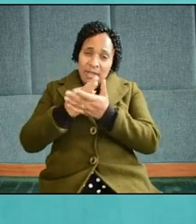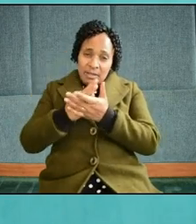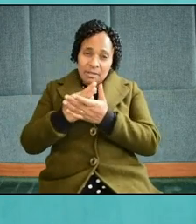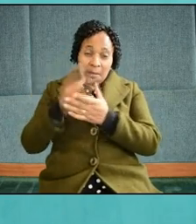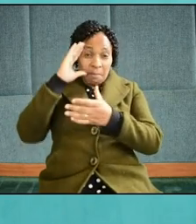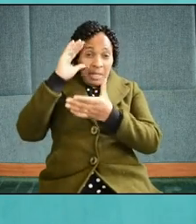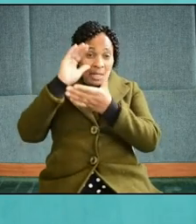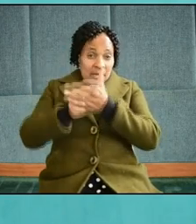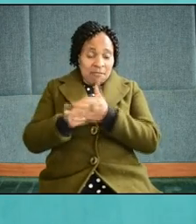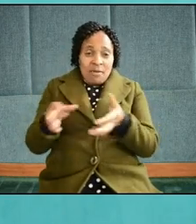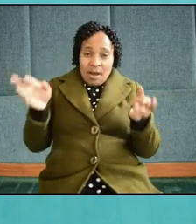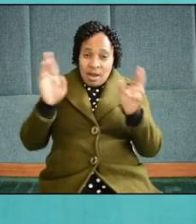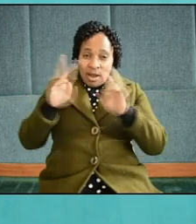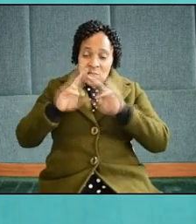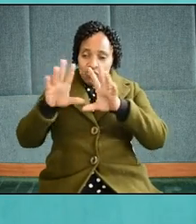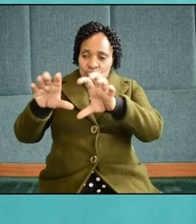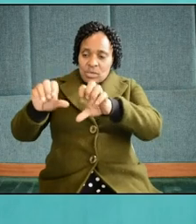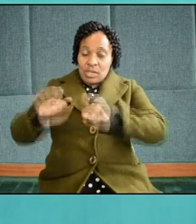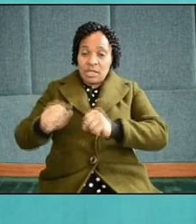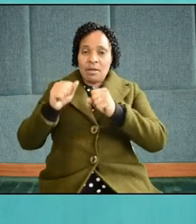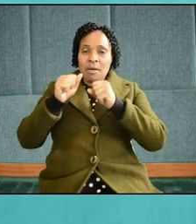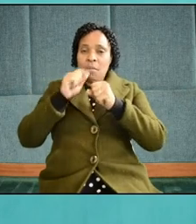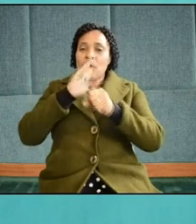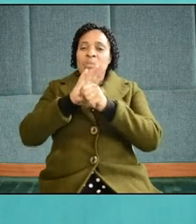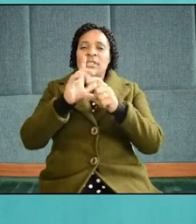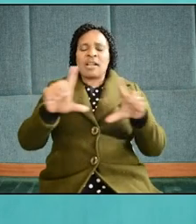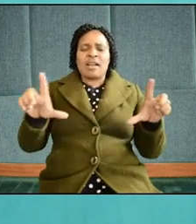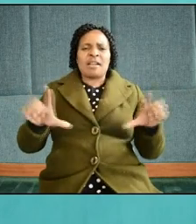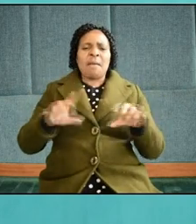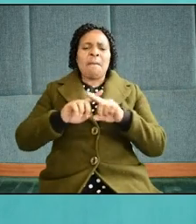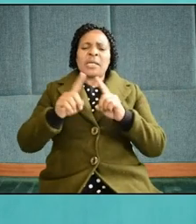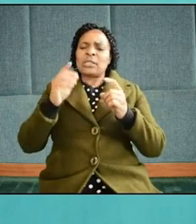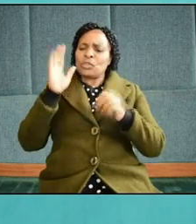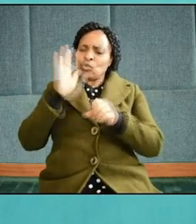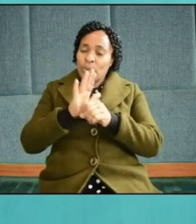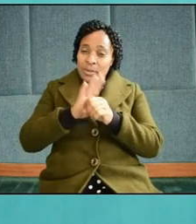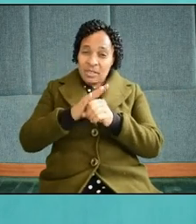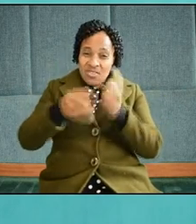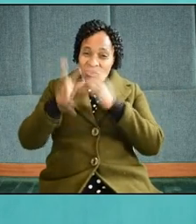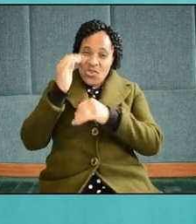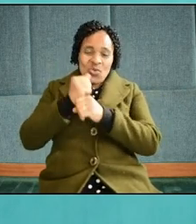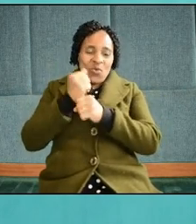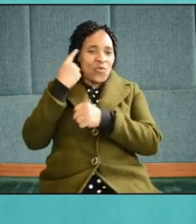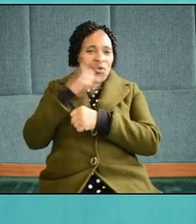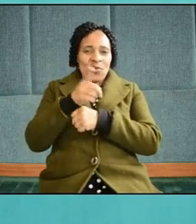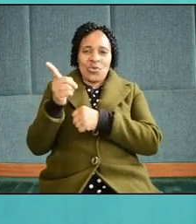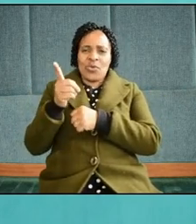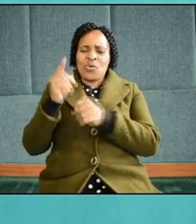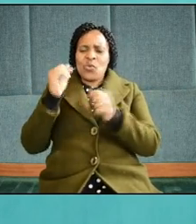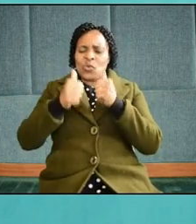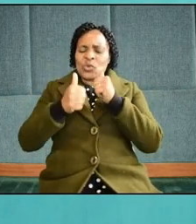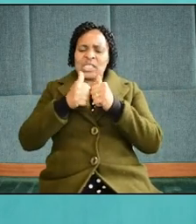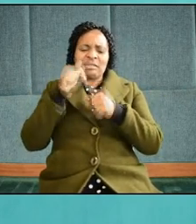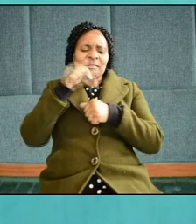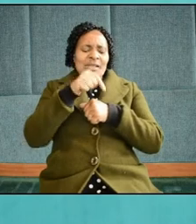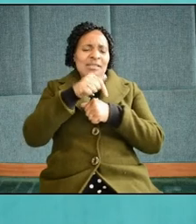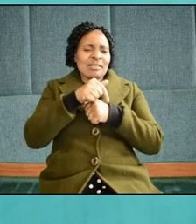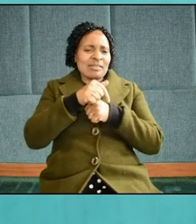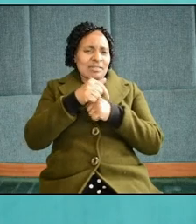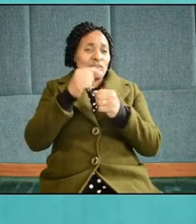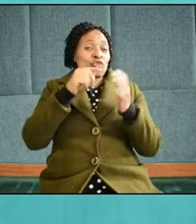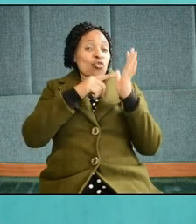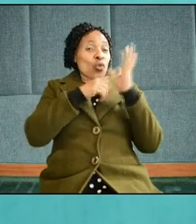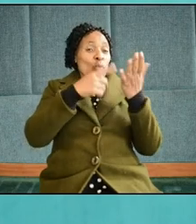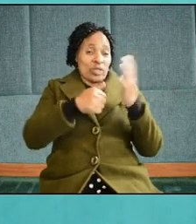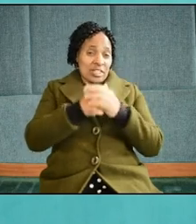ready to inherit this promised land? There's just so much that God can do for you, but there's also that bit that you need to do to